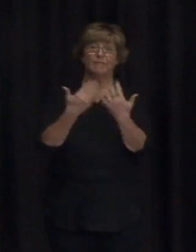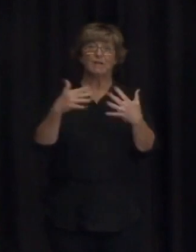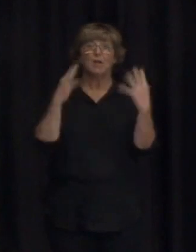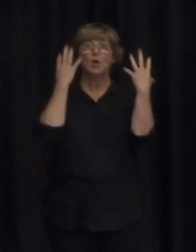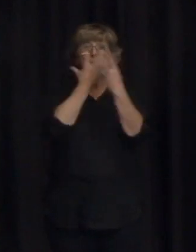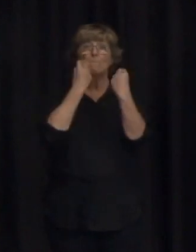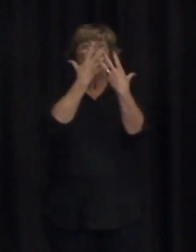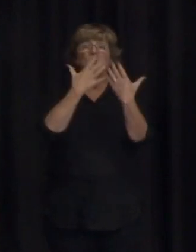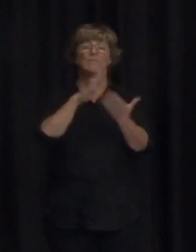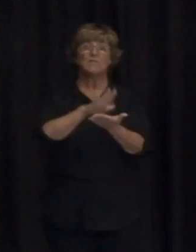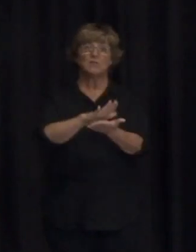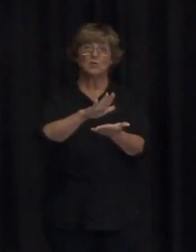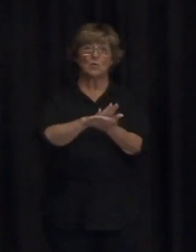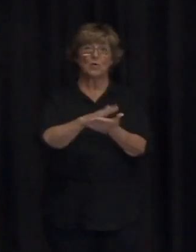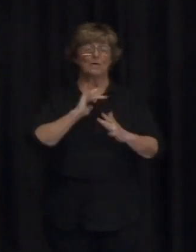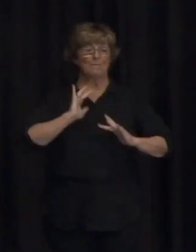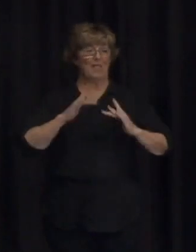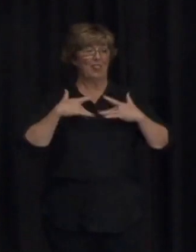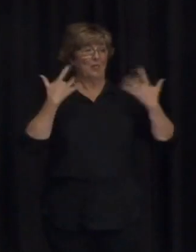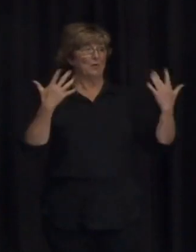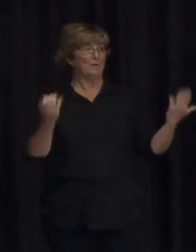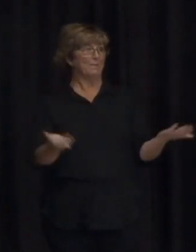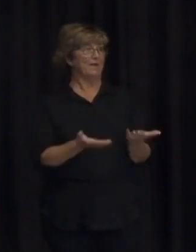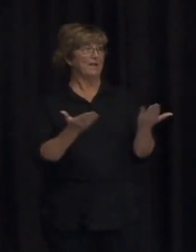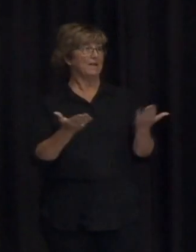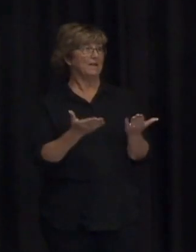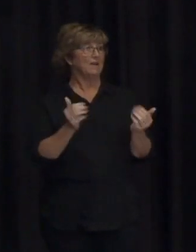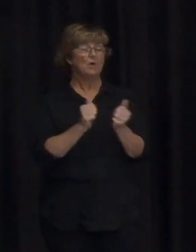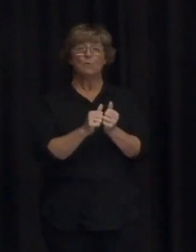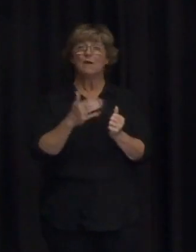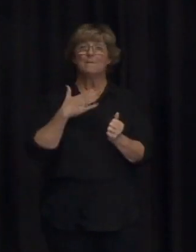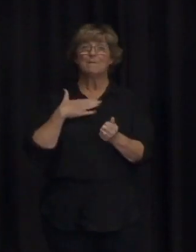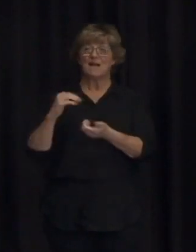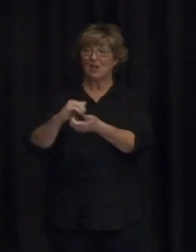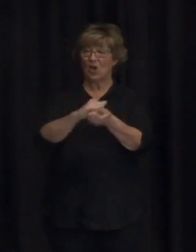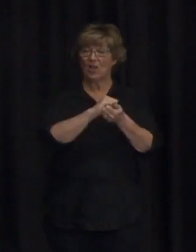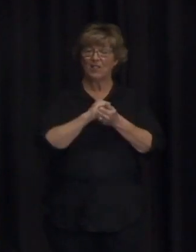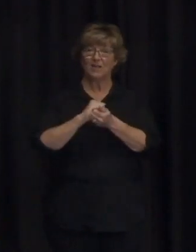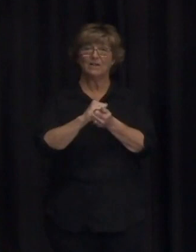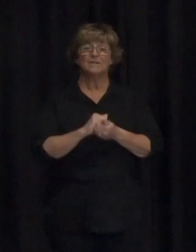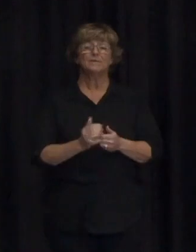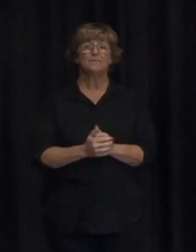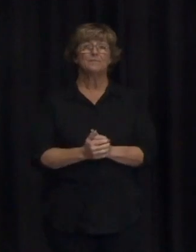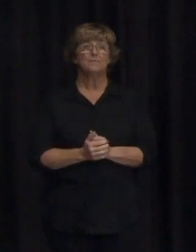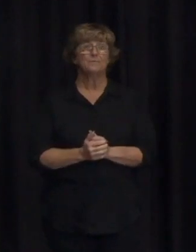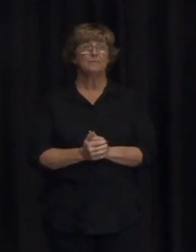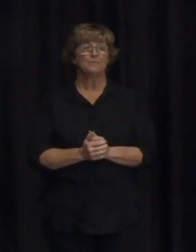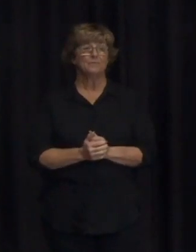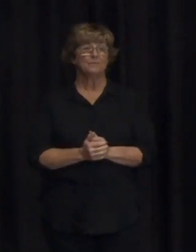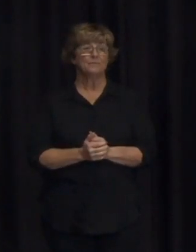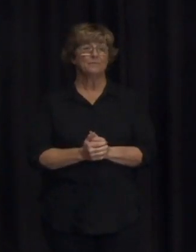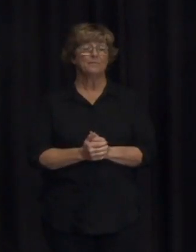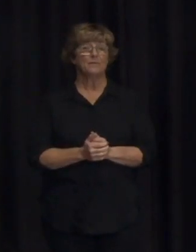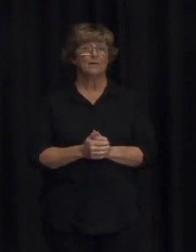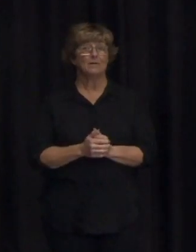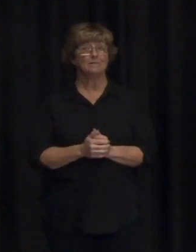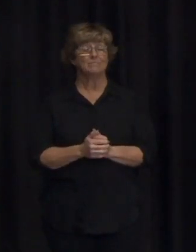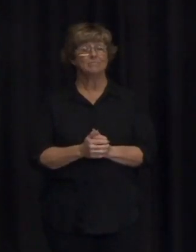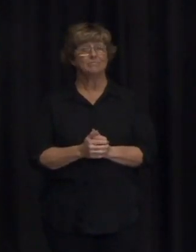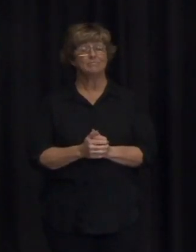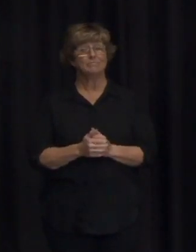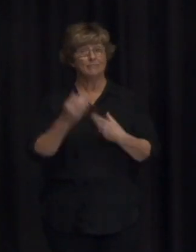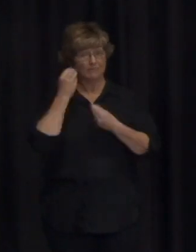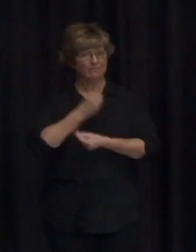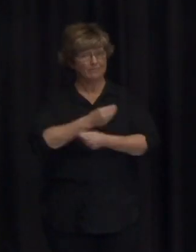beautiful school. I'm thrilled to be at Franklin with my colleagues. You know, I have to say,